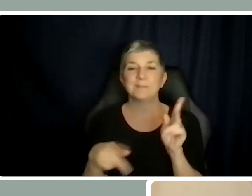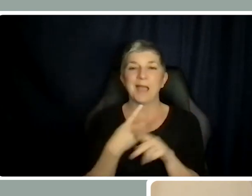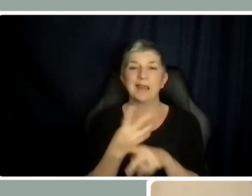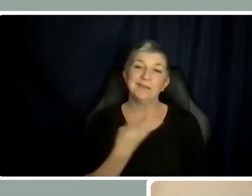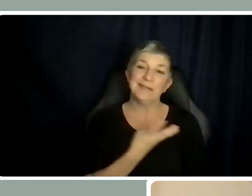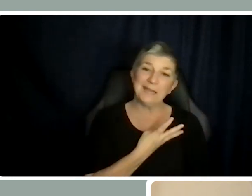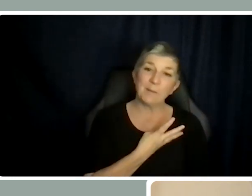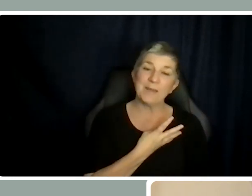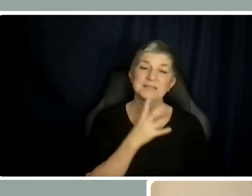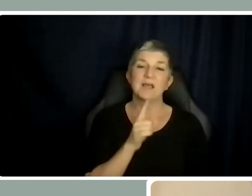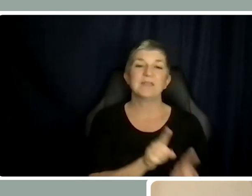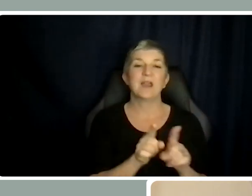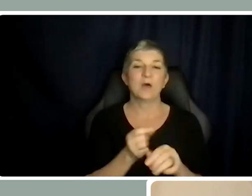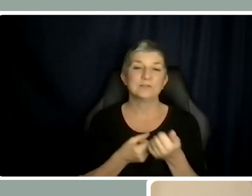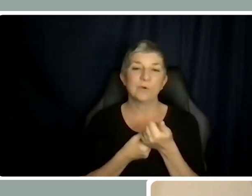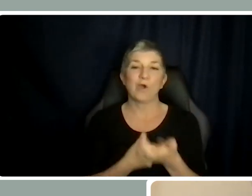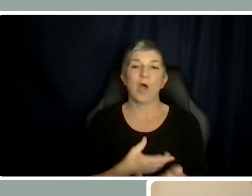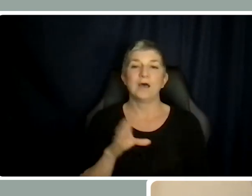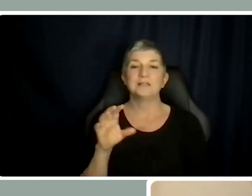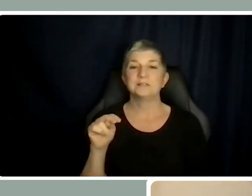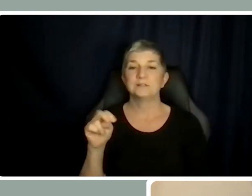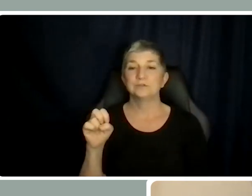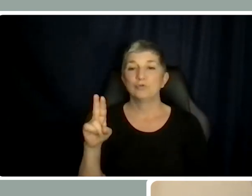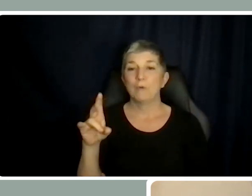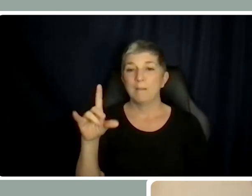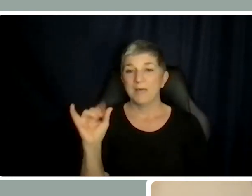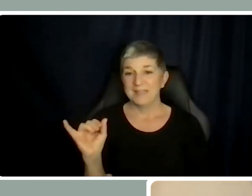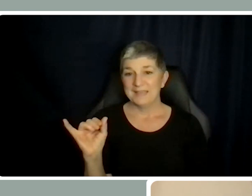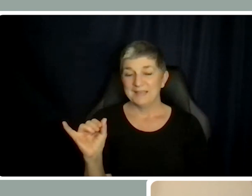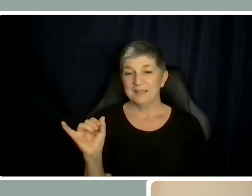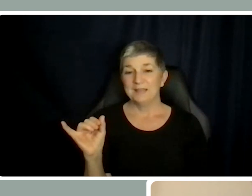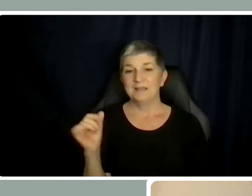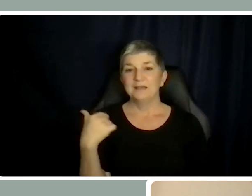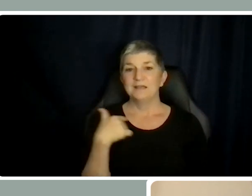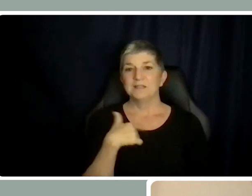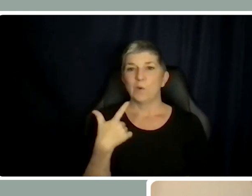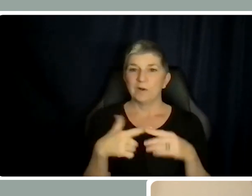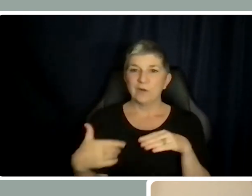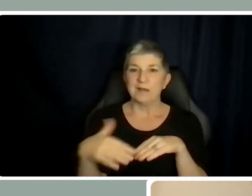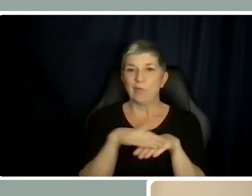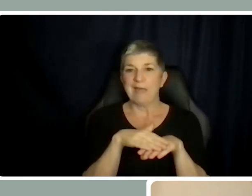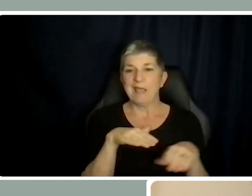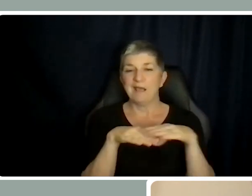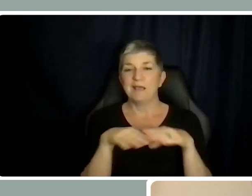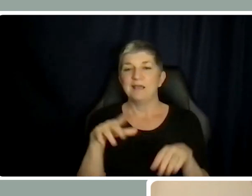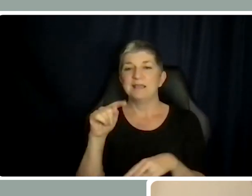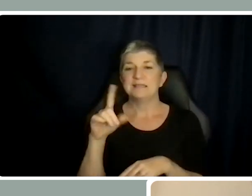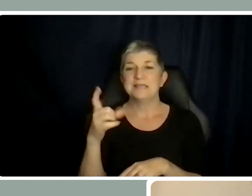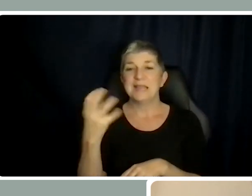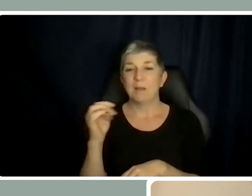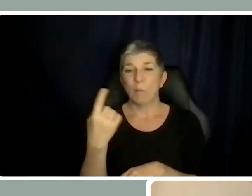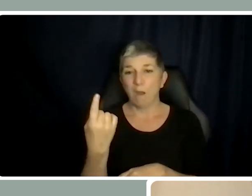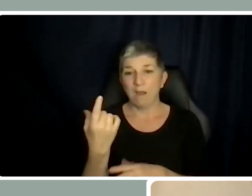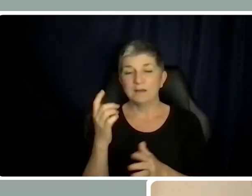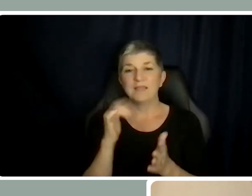chemo medicine that can also cause neuropathy. And so usually we're sort of layering the Kadcyla or the TDM1 onto it. So